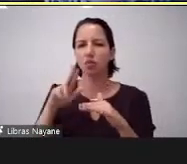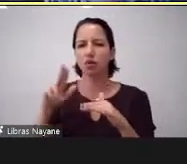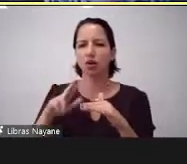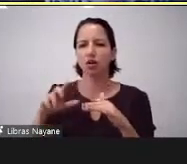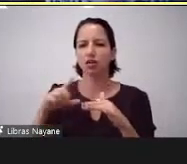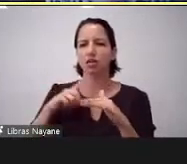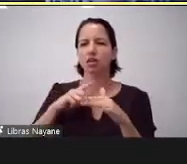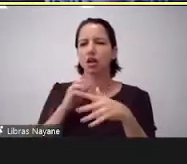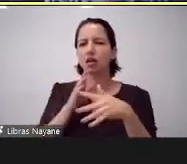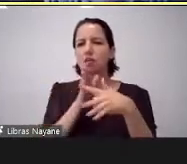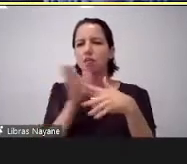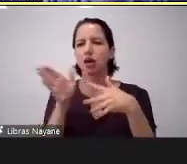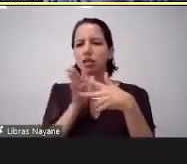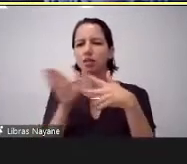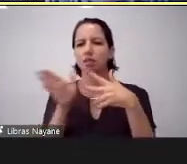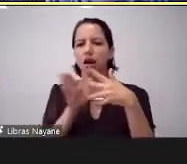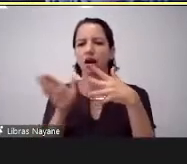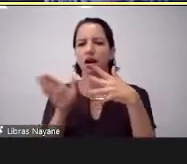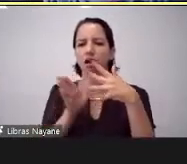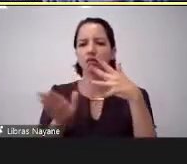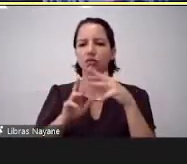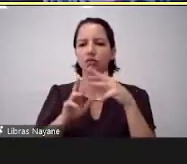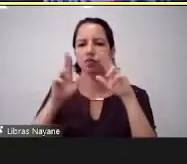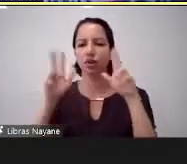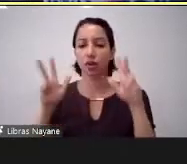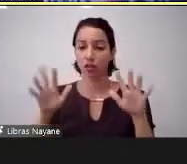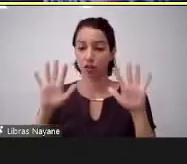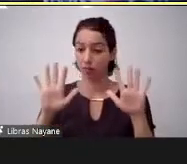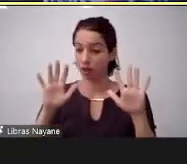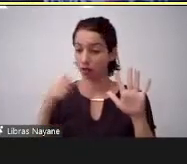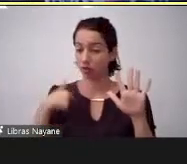but the main one is a limit of